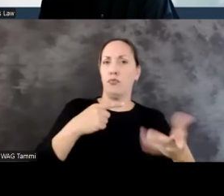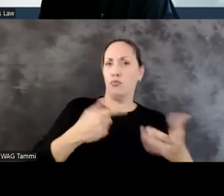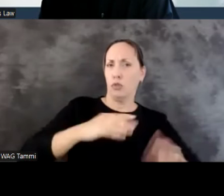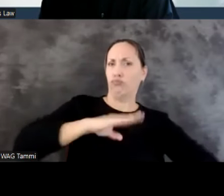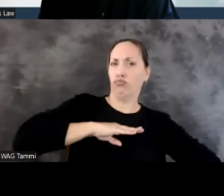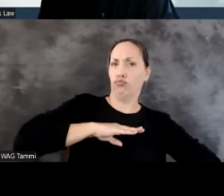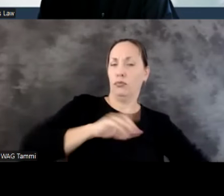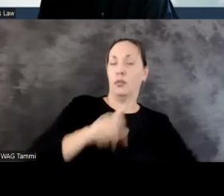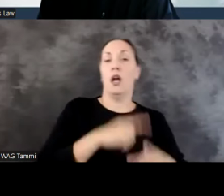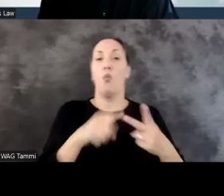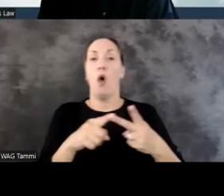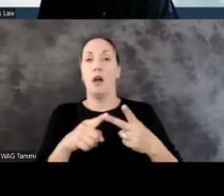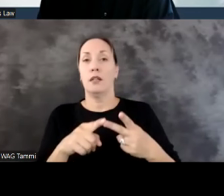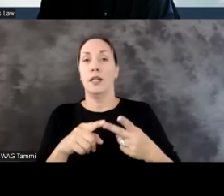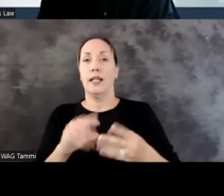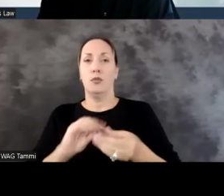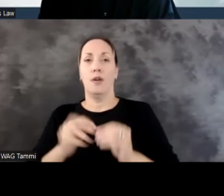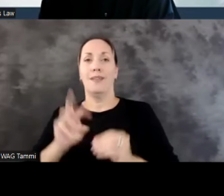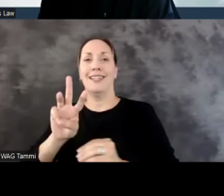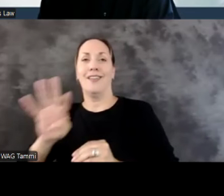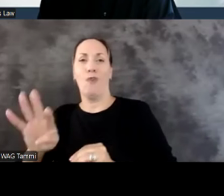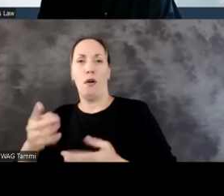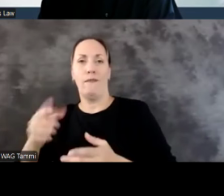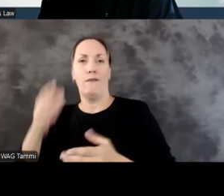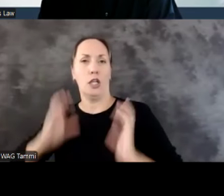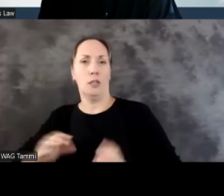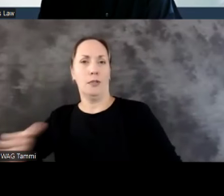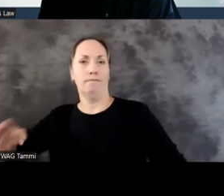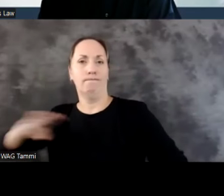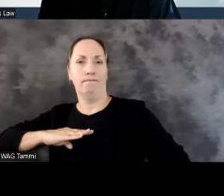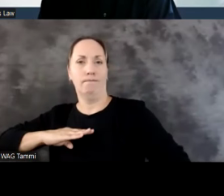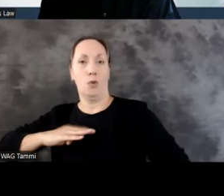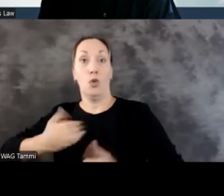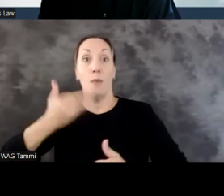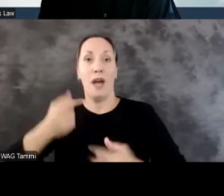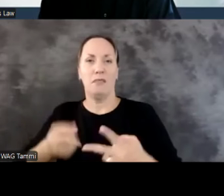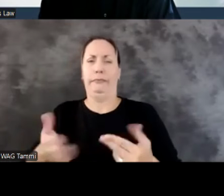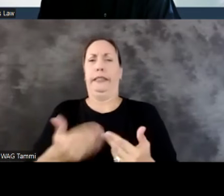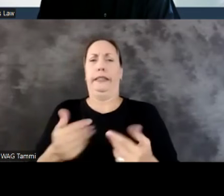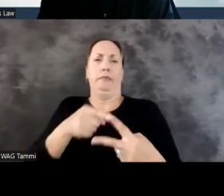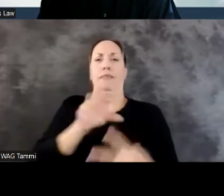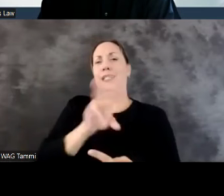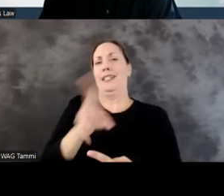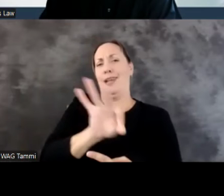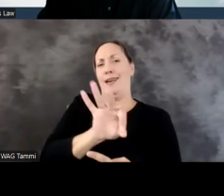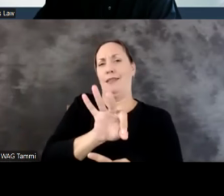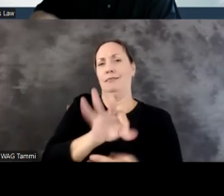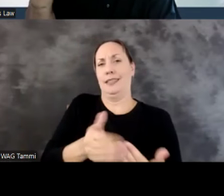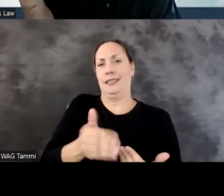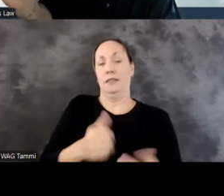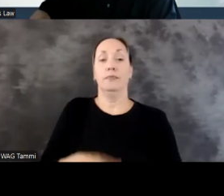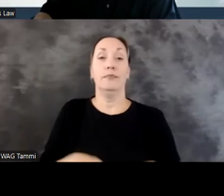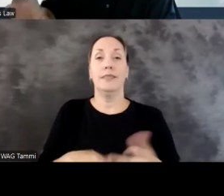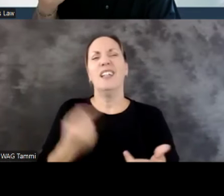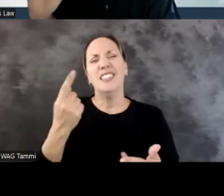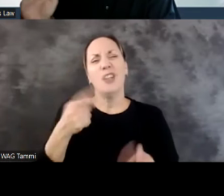one is rated 64. So which one is the better one? Well, it's the one that's 79. That's just the easy choice. Okay. So we're used